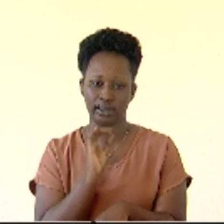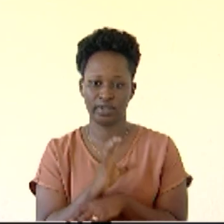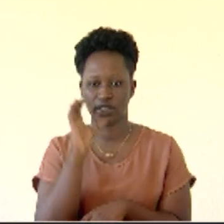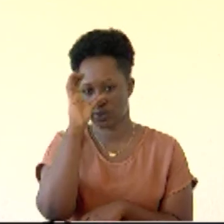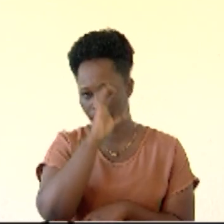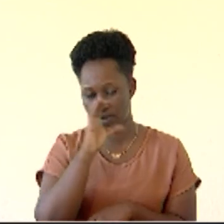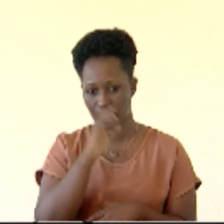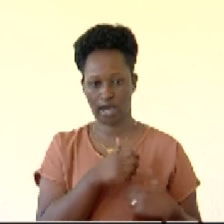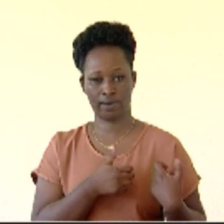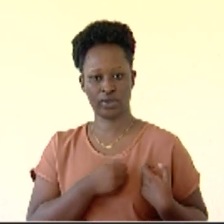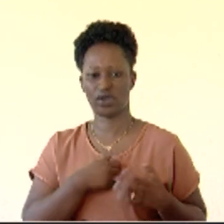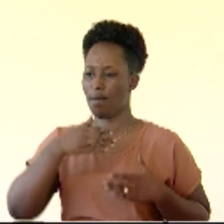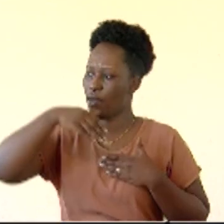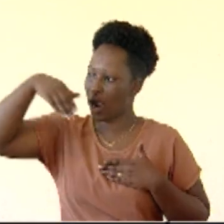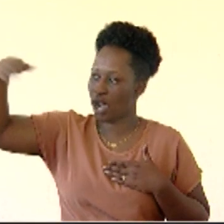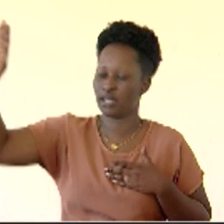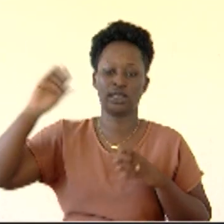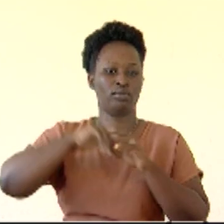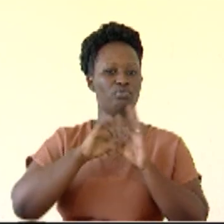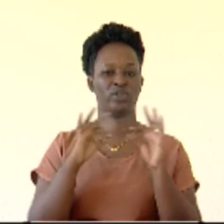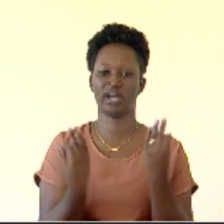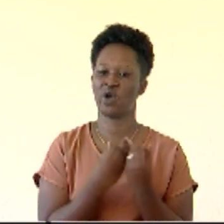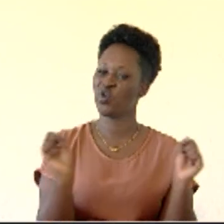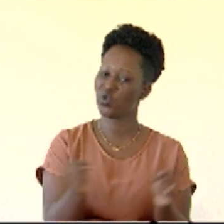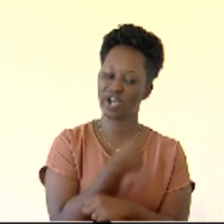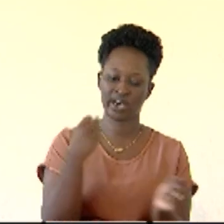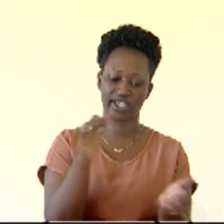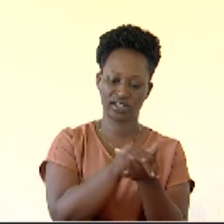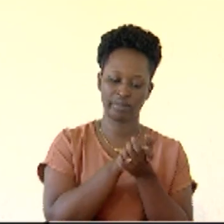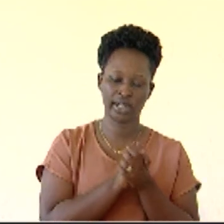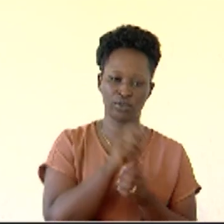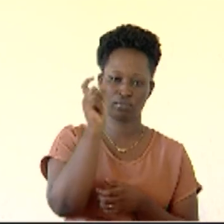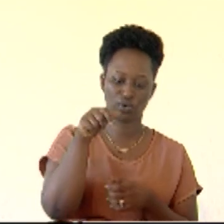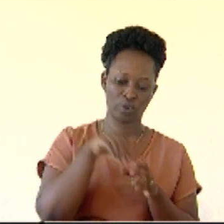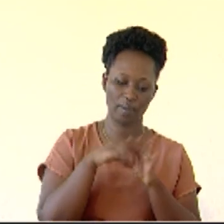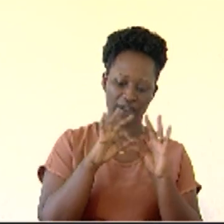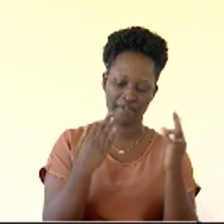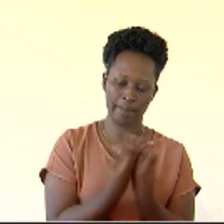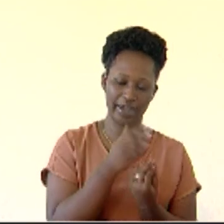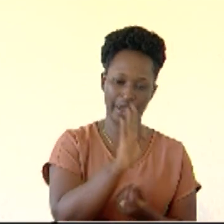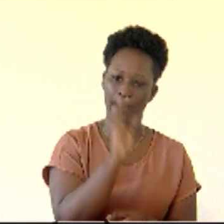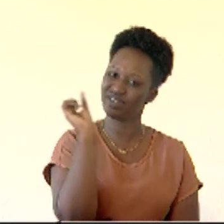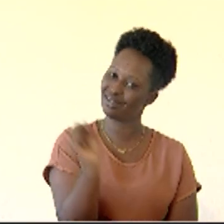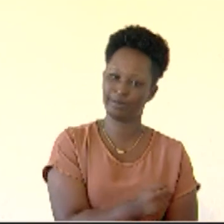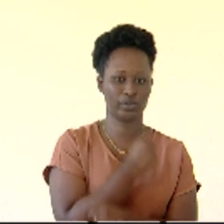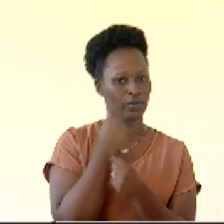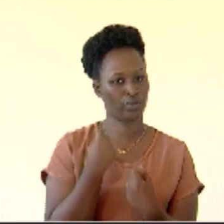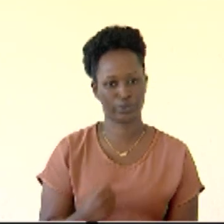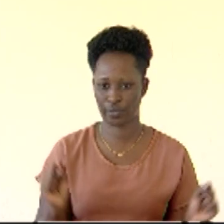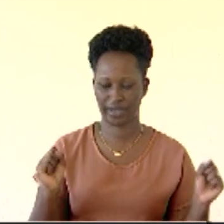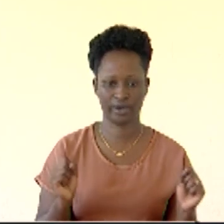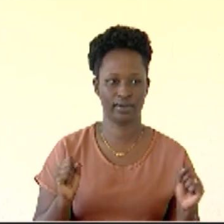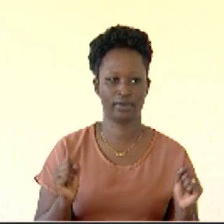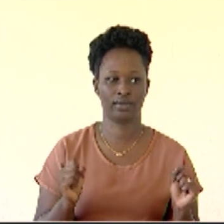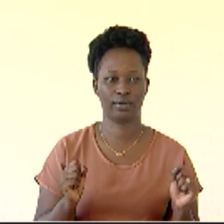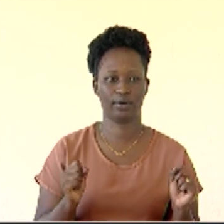their mates outside of their families. You can't get married to some of you that you are belonging to the same family. You are belonging to the same